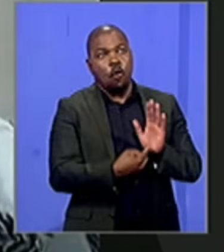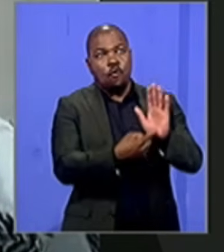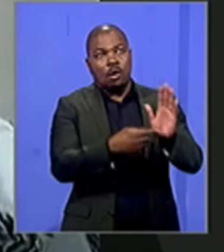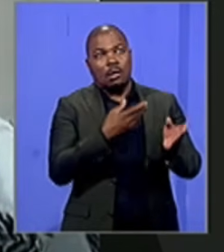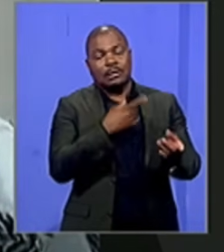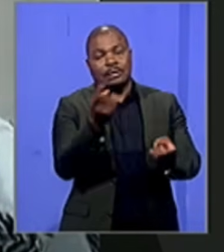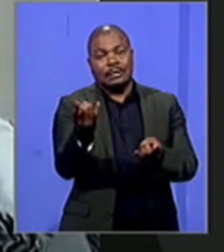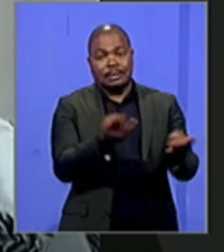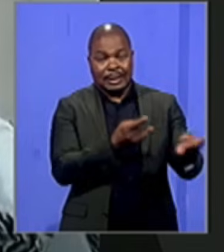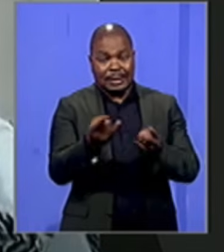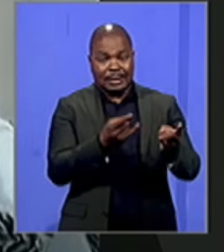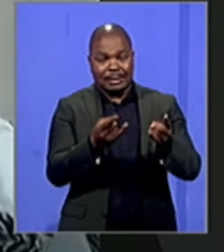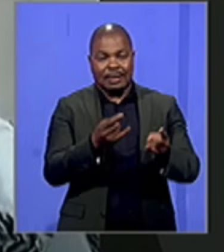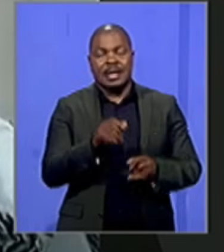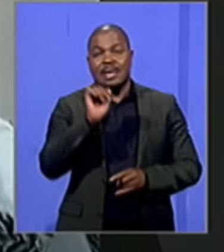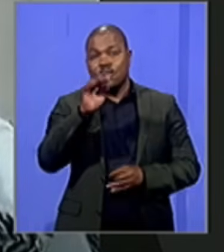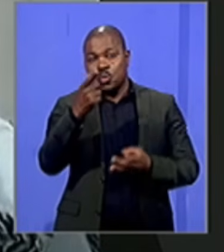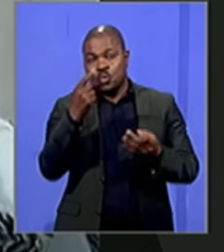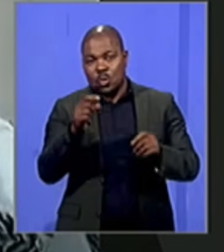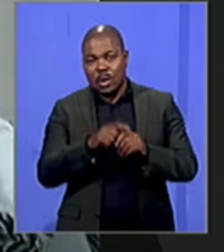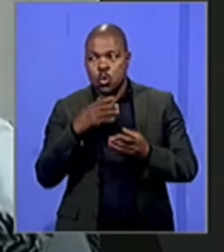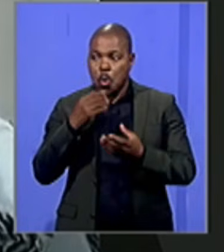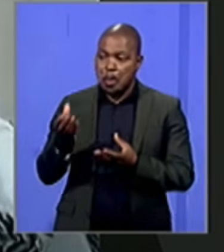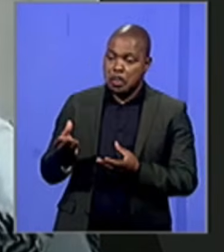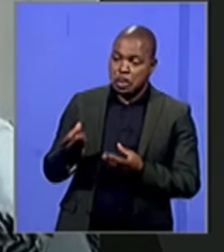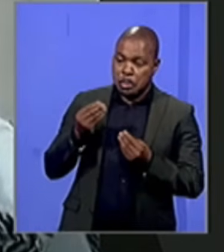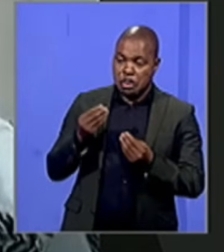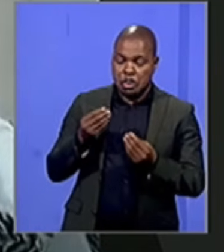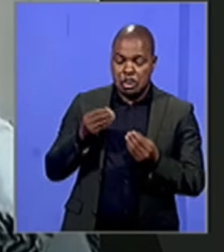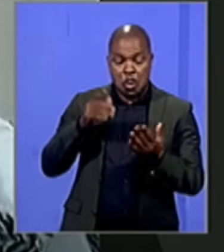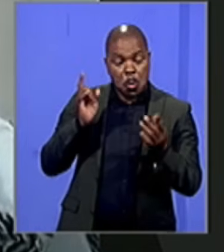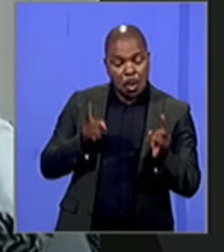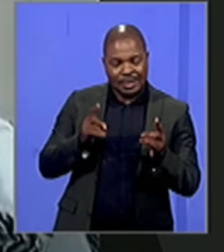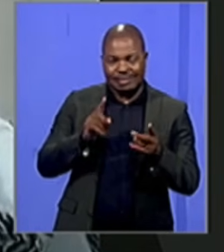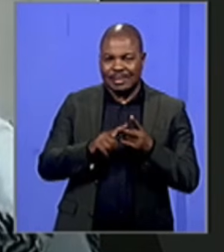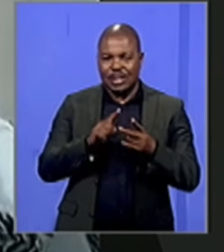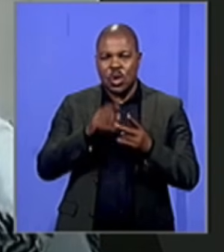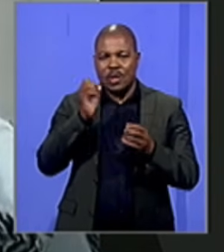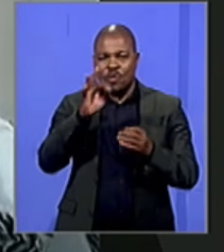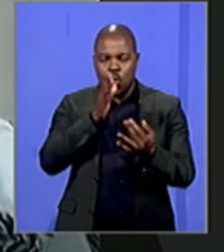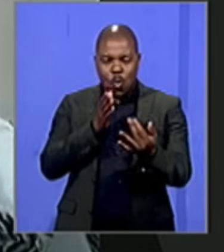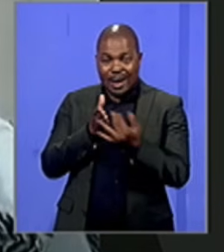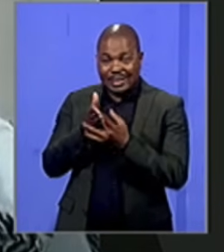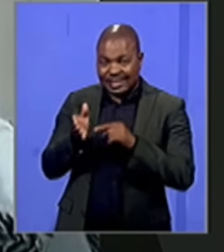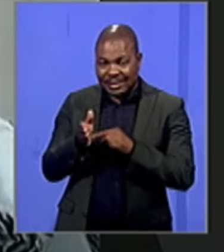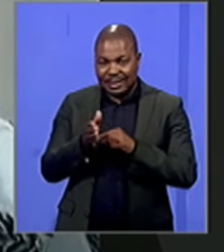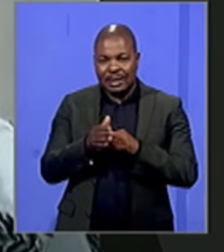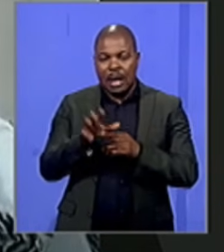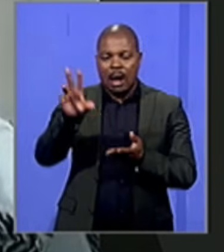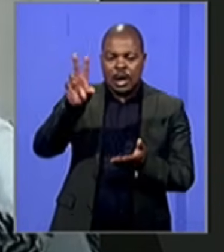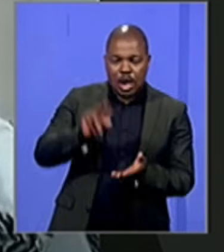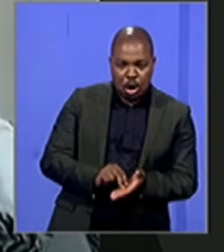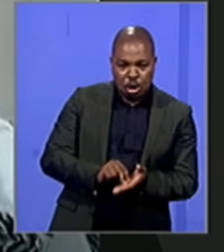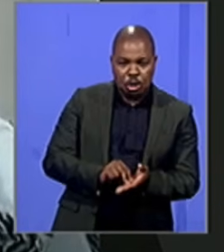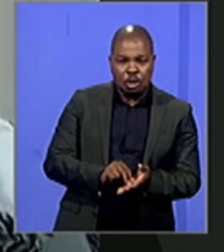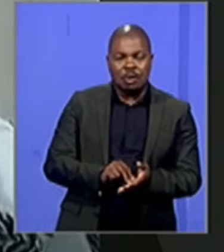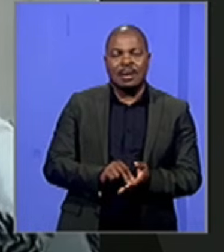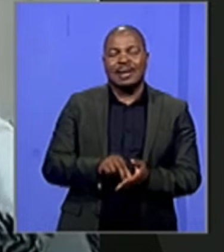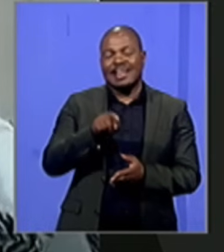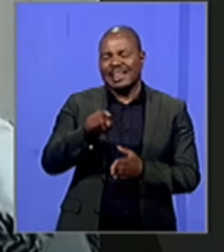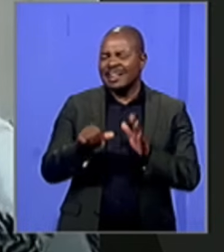if you sell it, if you procure it, if you access it, download it. This is